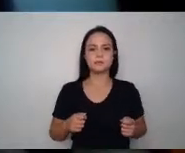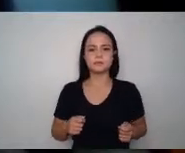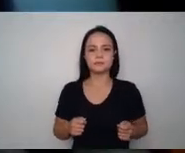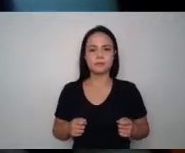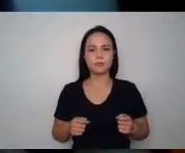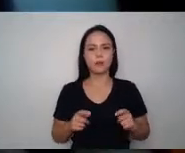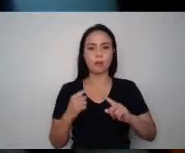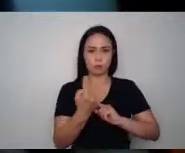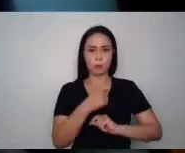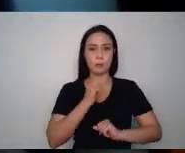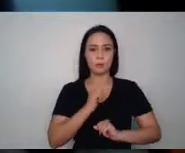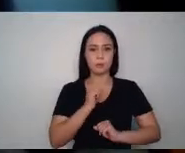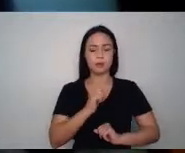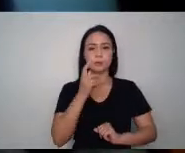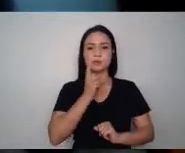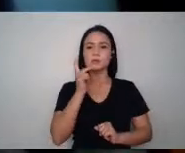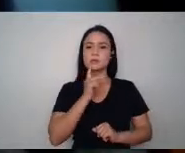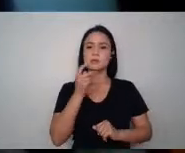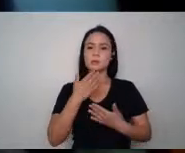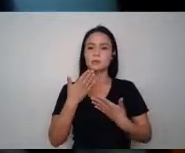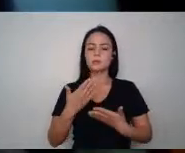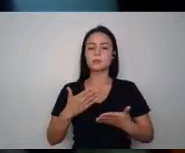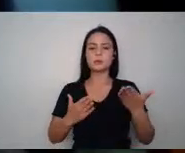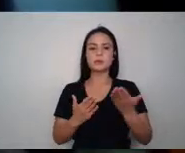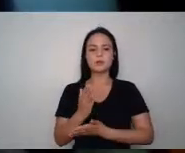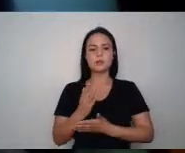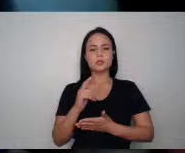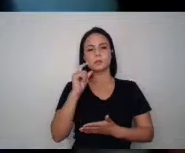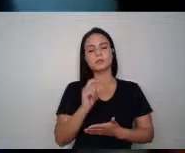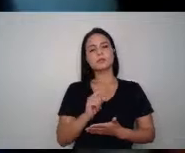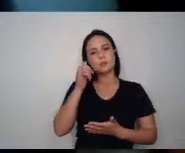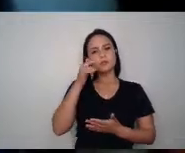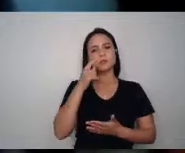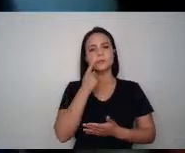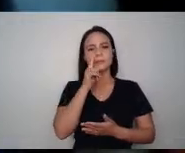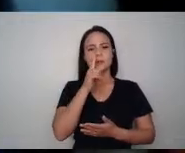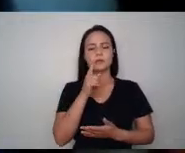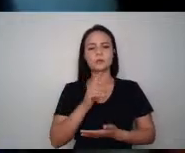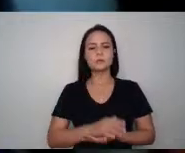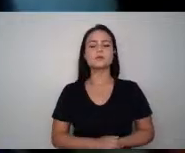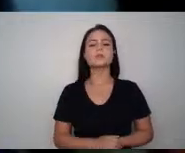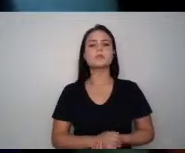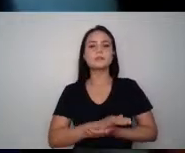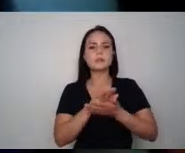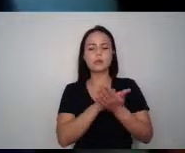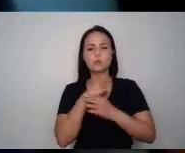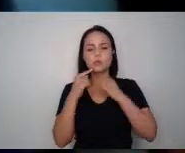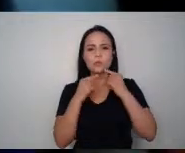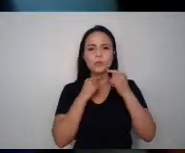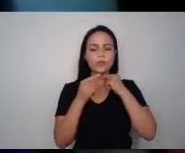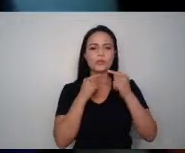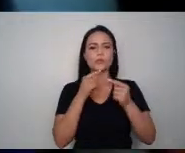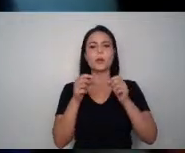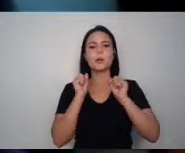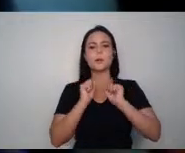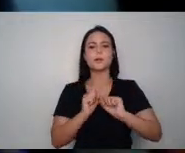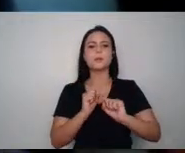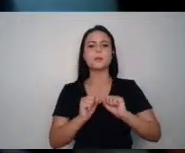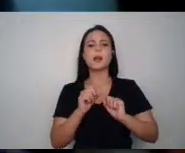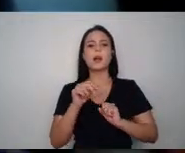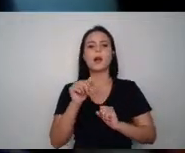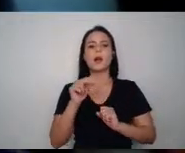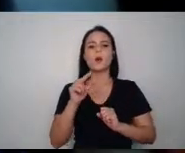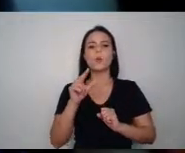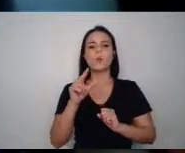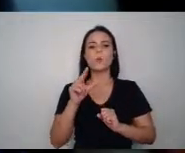cost. Of course, we can say that the new ways of working, there is a diminishing of the classic risks, of